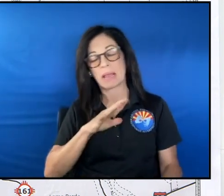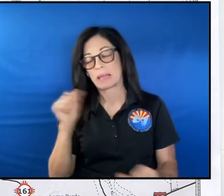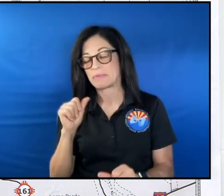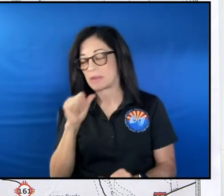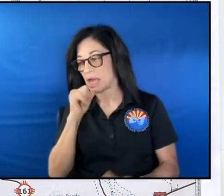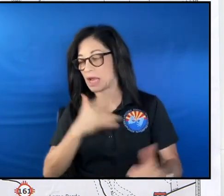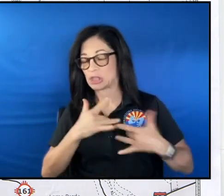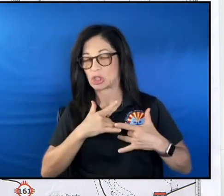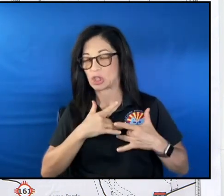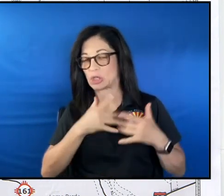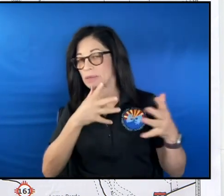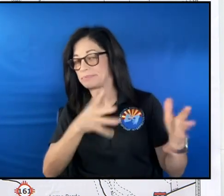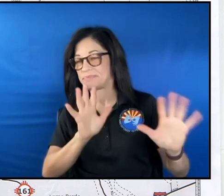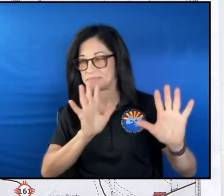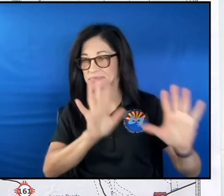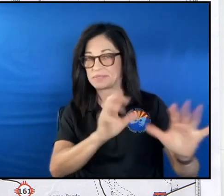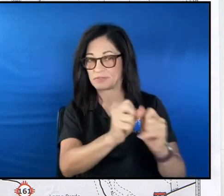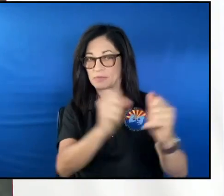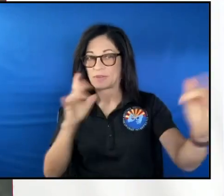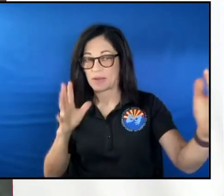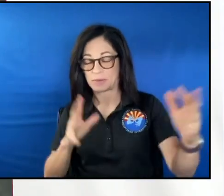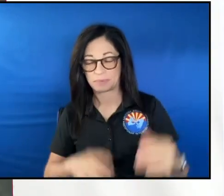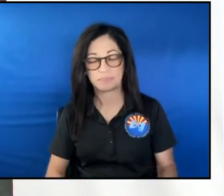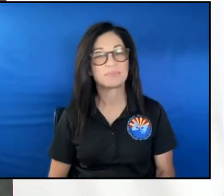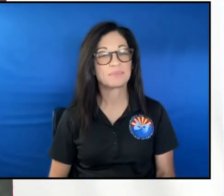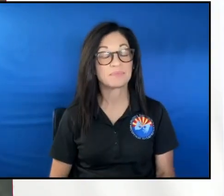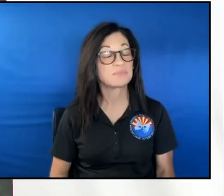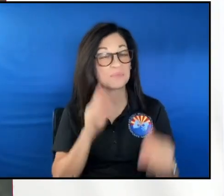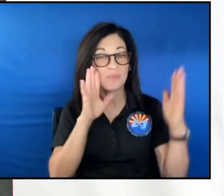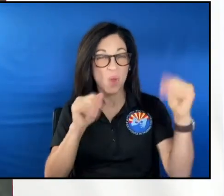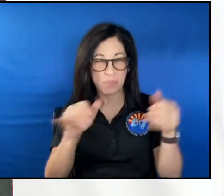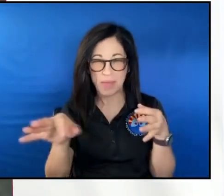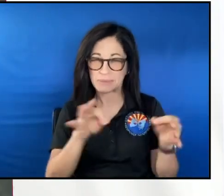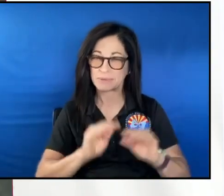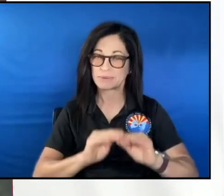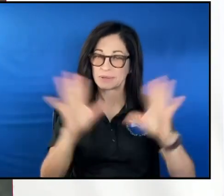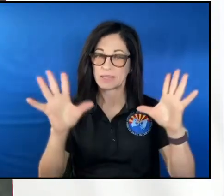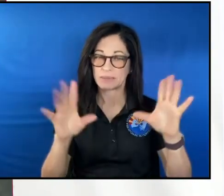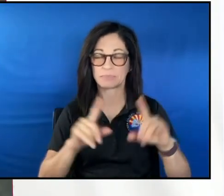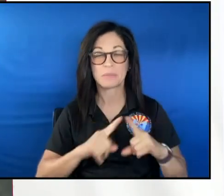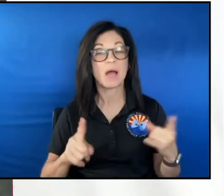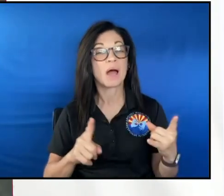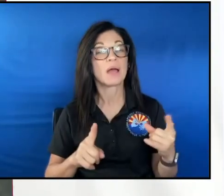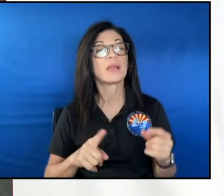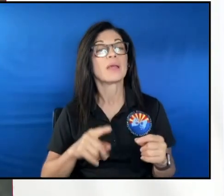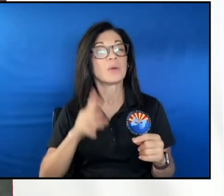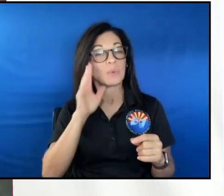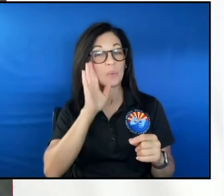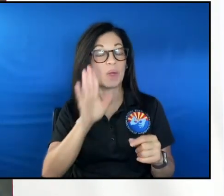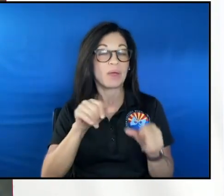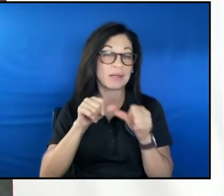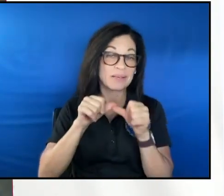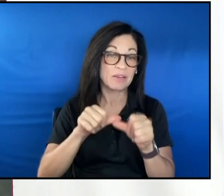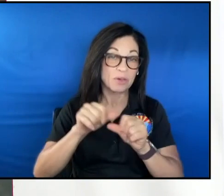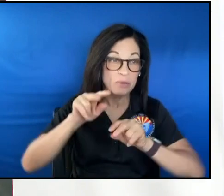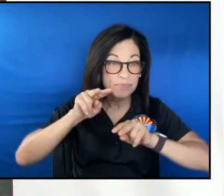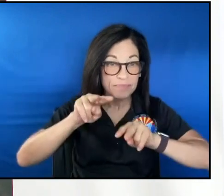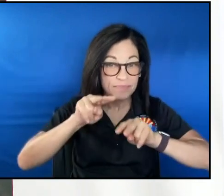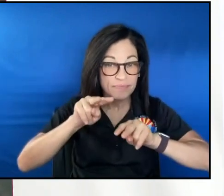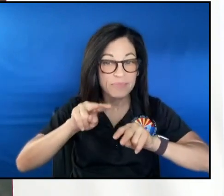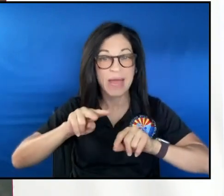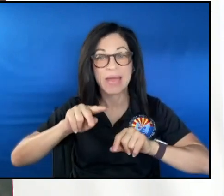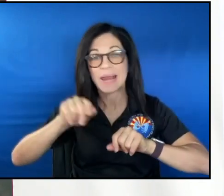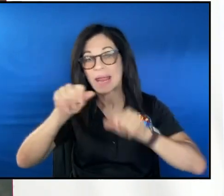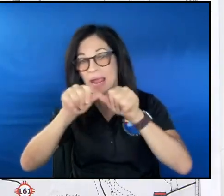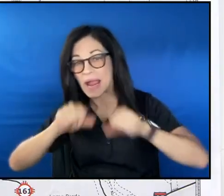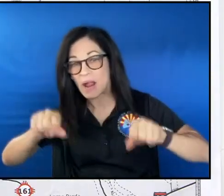kind of explains it a little bit. But, you know, in the future, we are going to continue to monitor this fire's edge to try to add some more